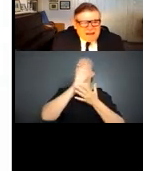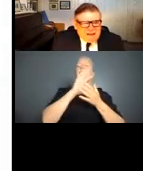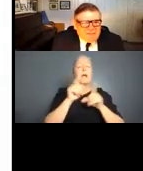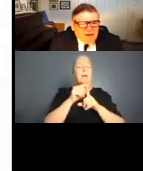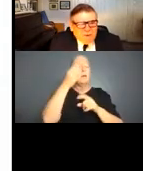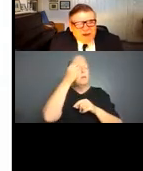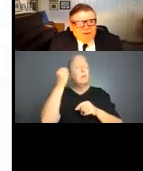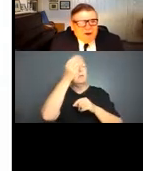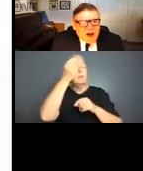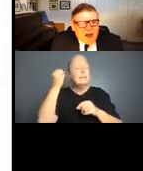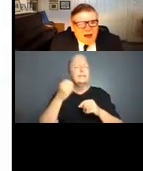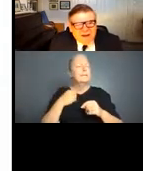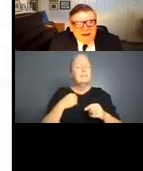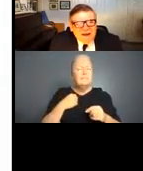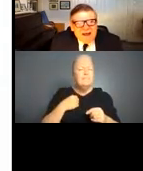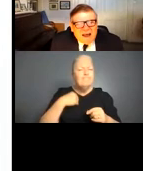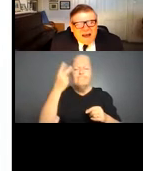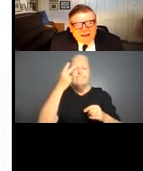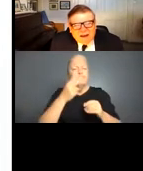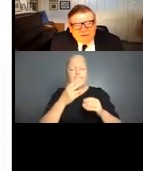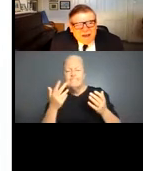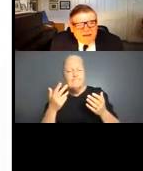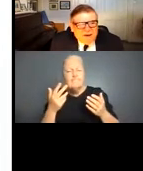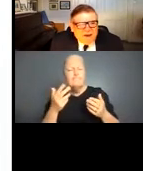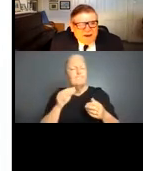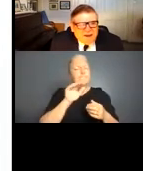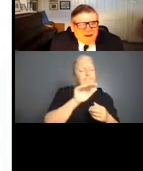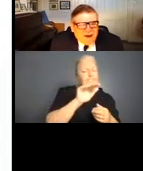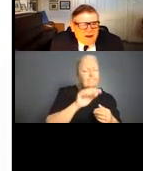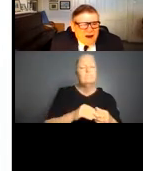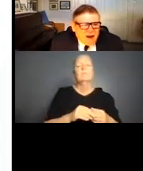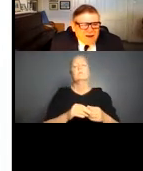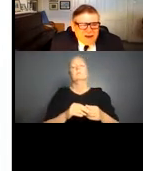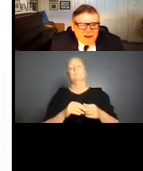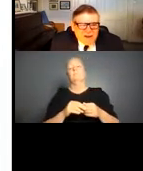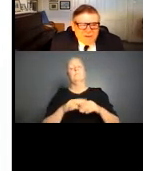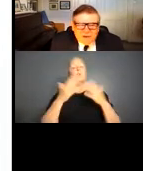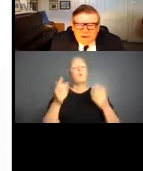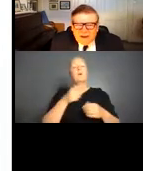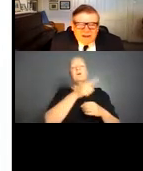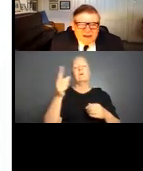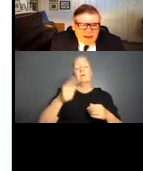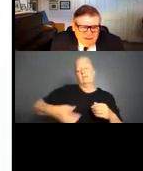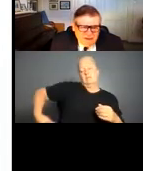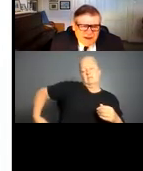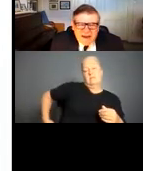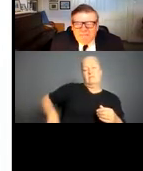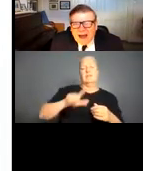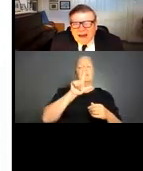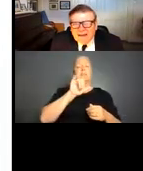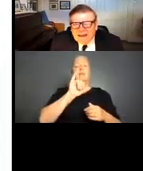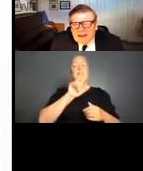understand sometimes what is required. And those with liver and heart conditions also been